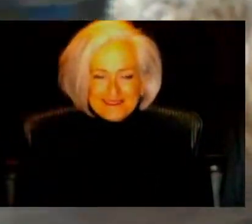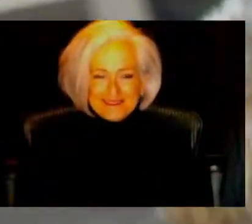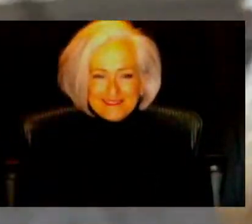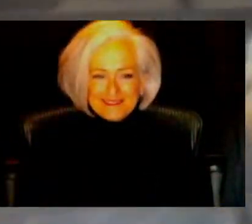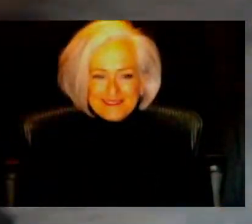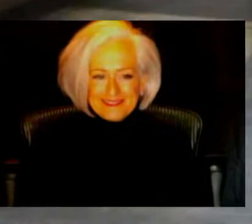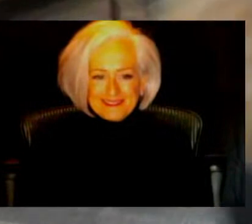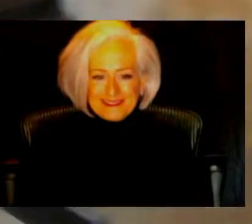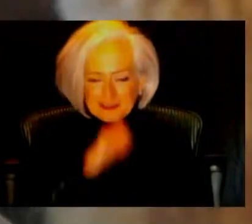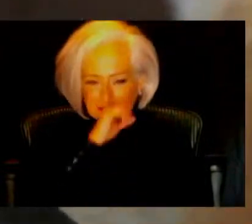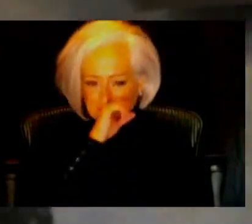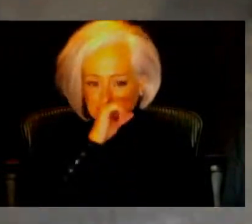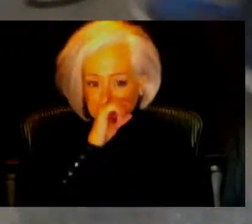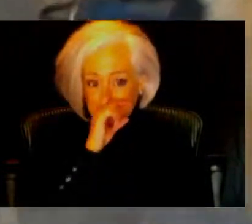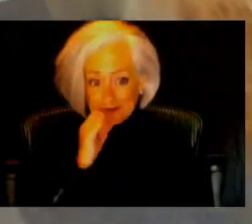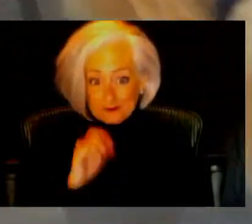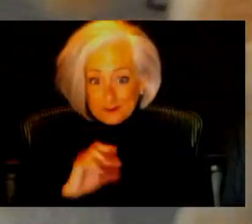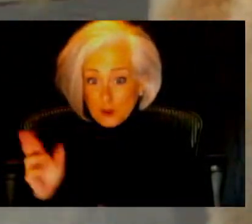Ready to go, bud?